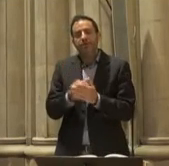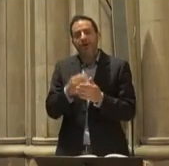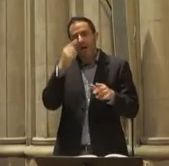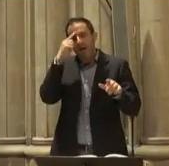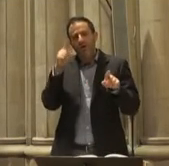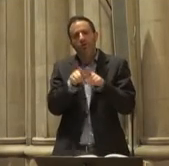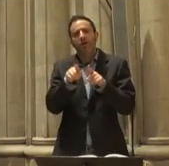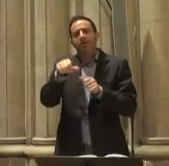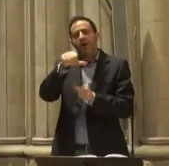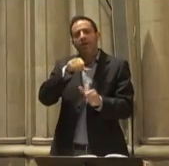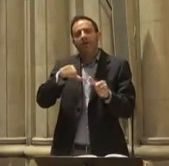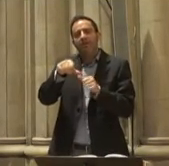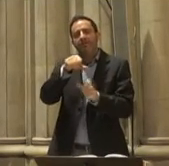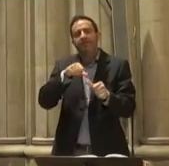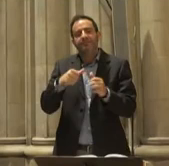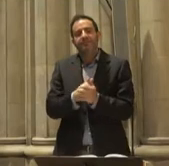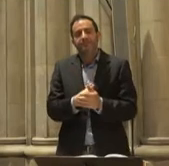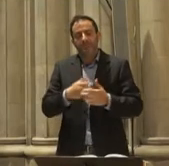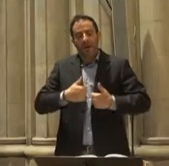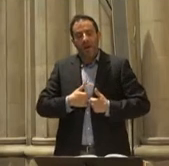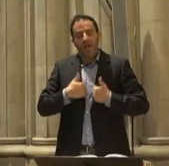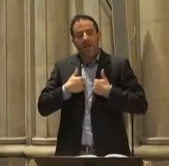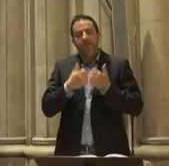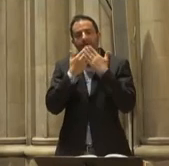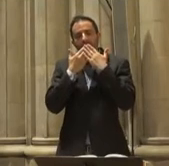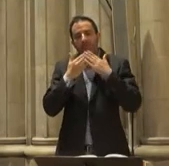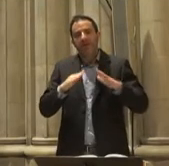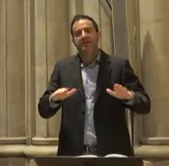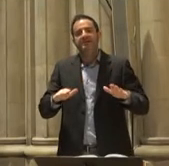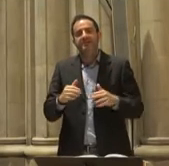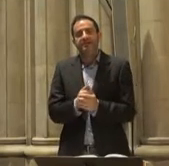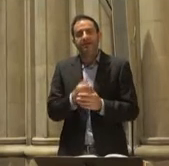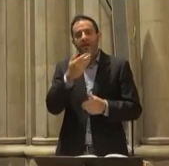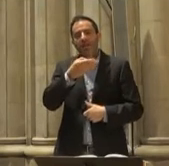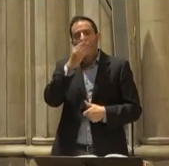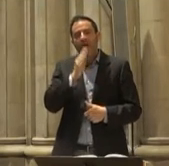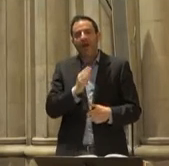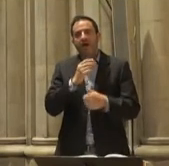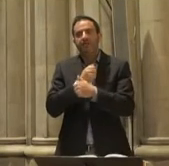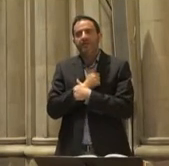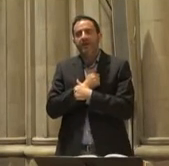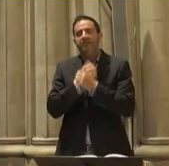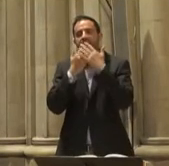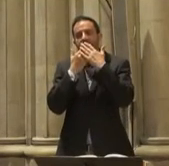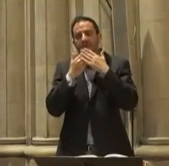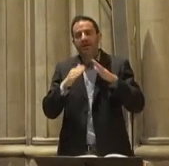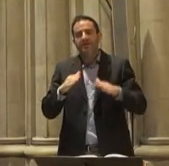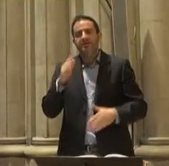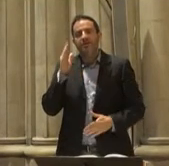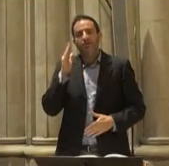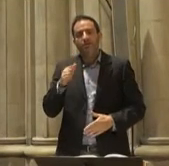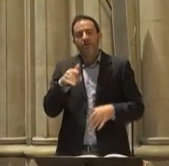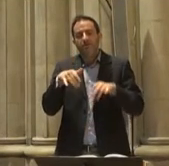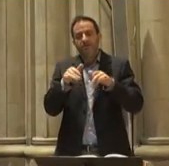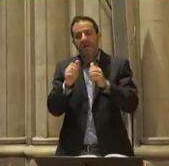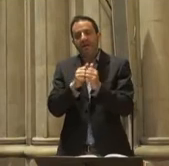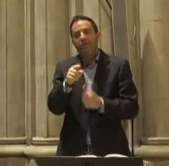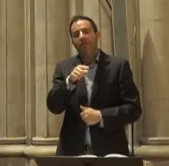with one another, live in peace, and the God of love and peace will be with